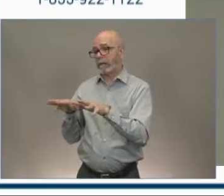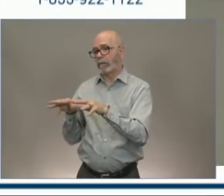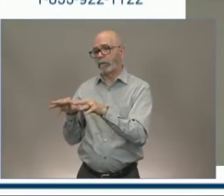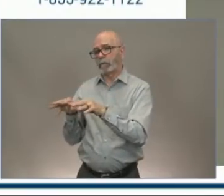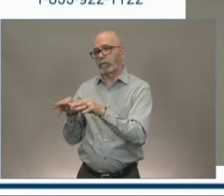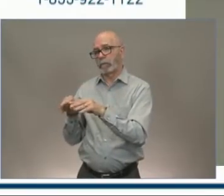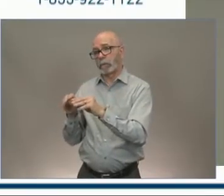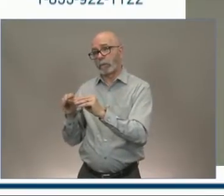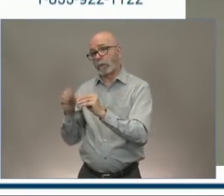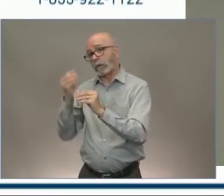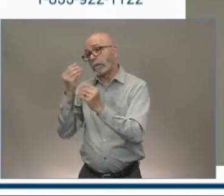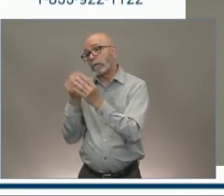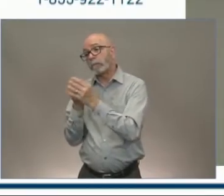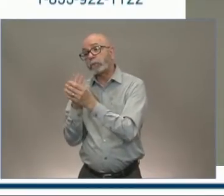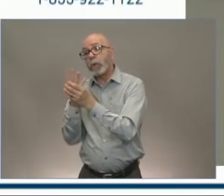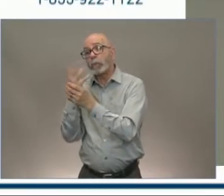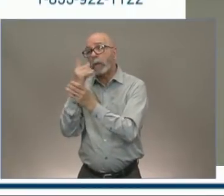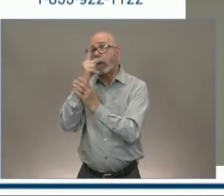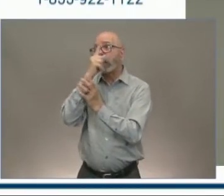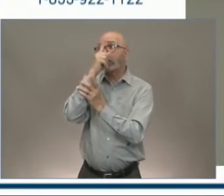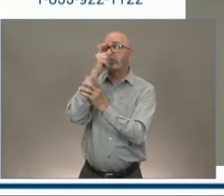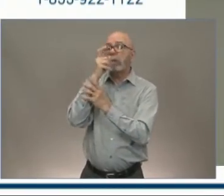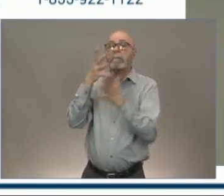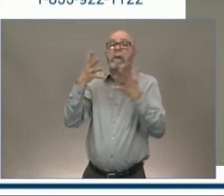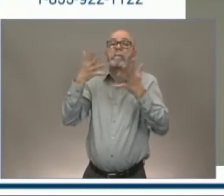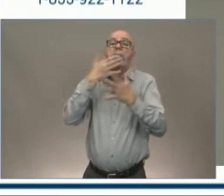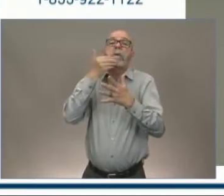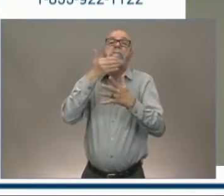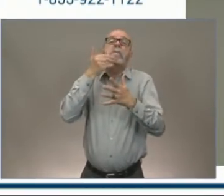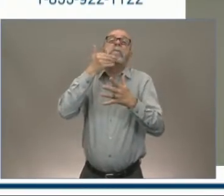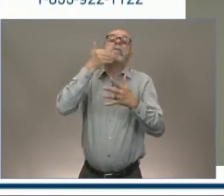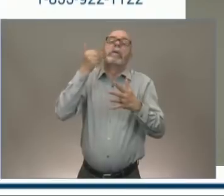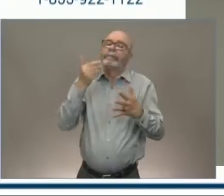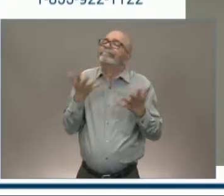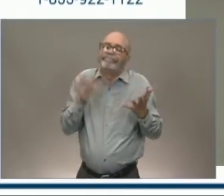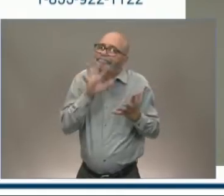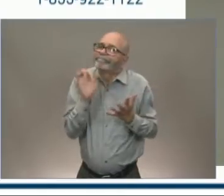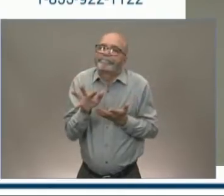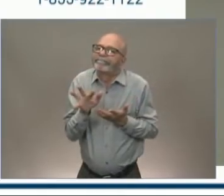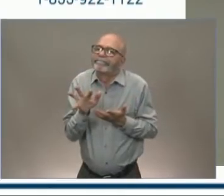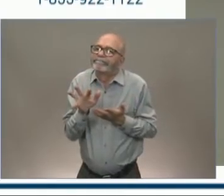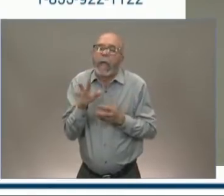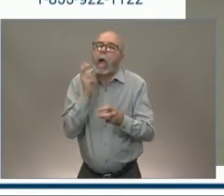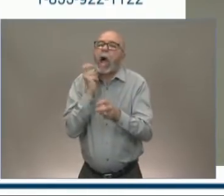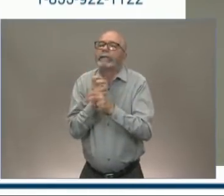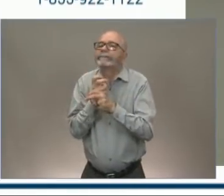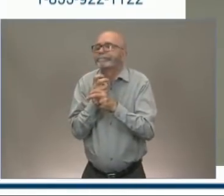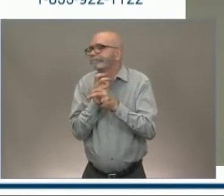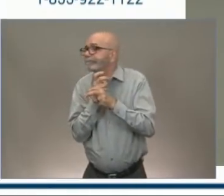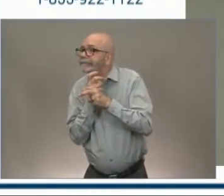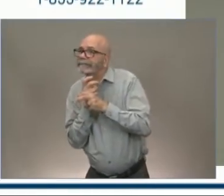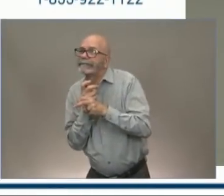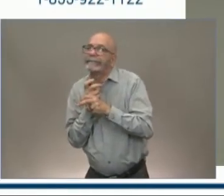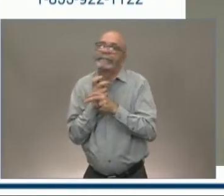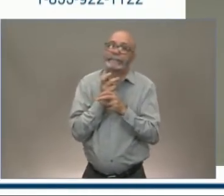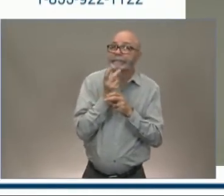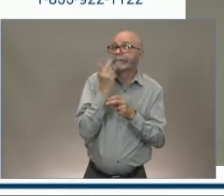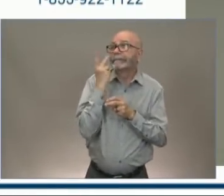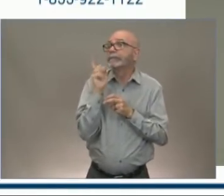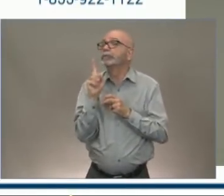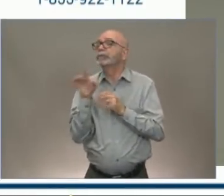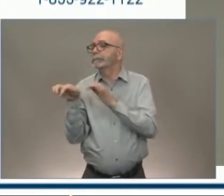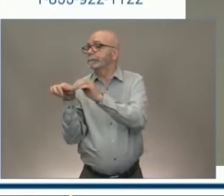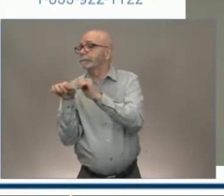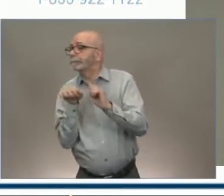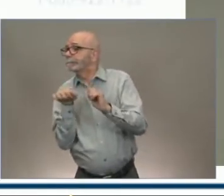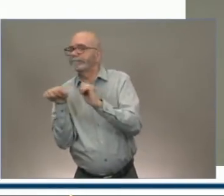in a much different and better position. But all of those, we got, there's lots of questions and caveats around all of those. So we still